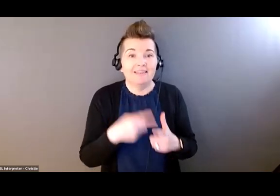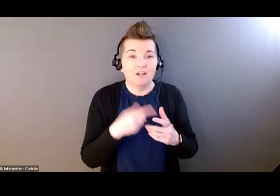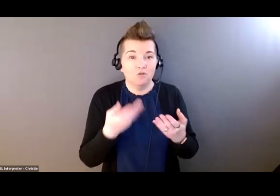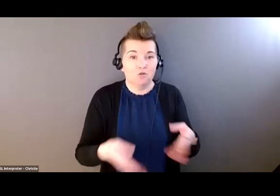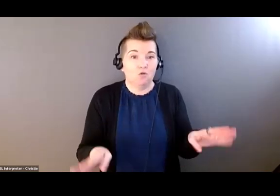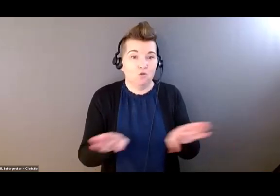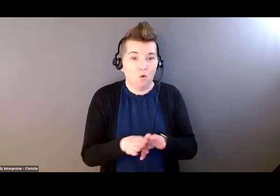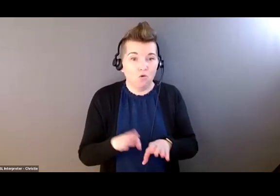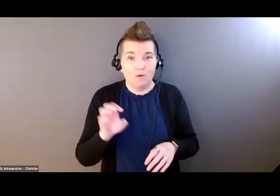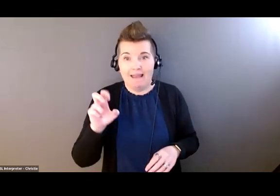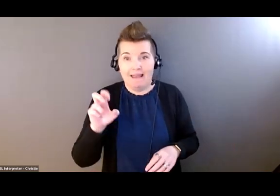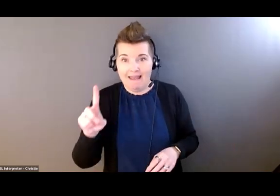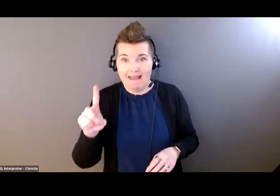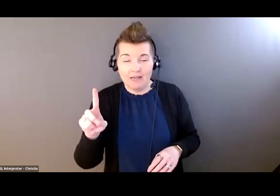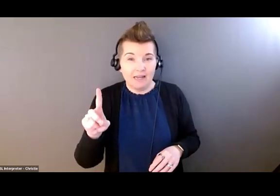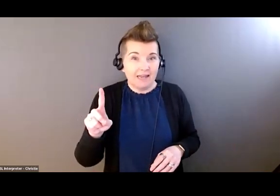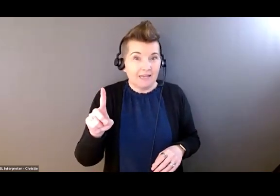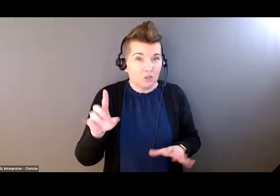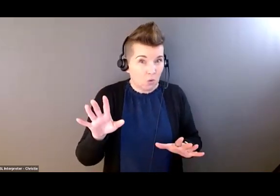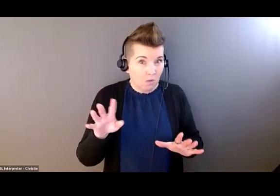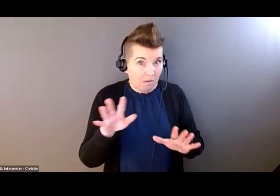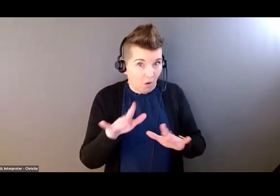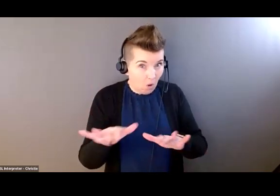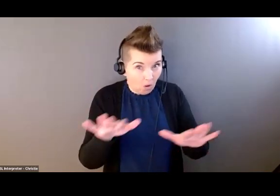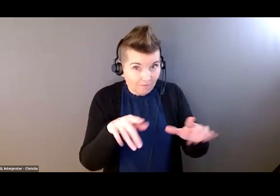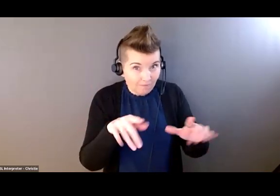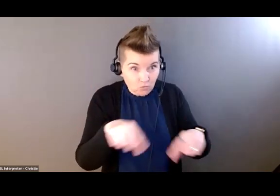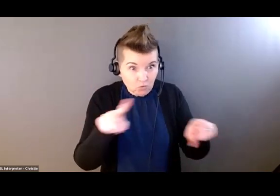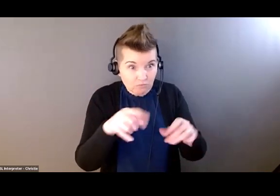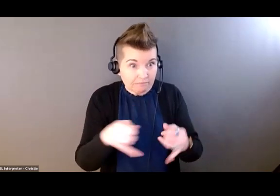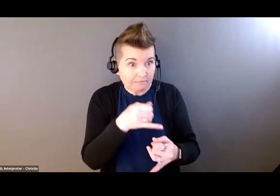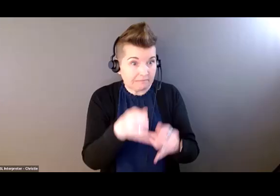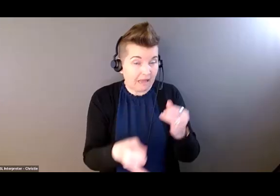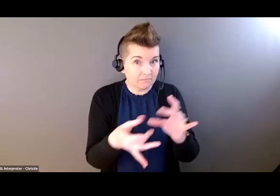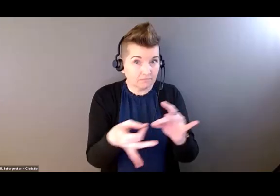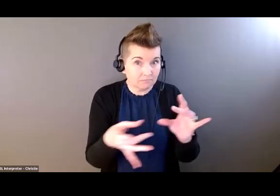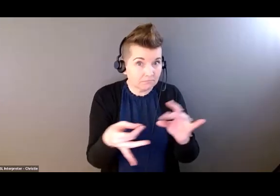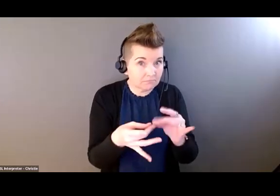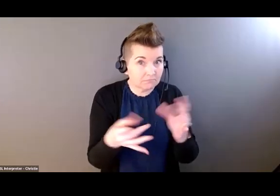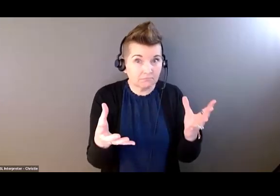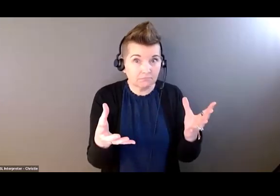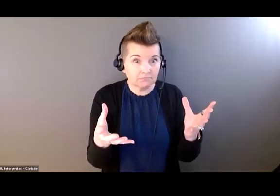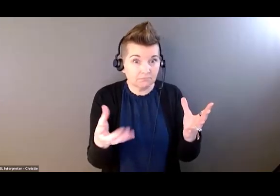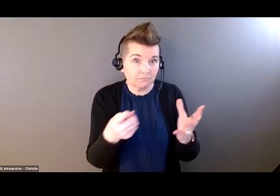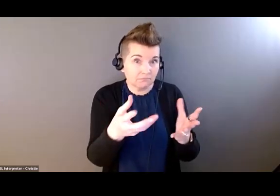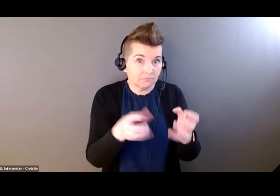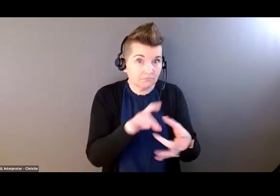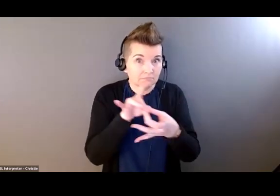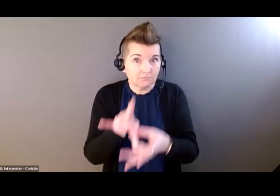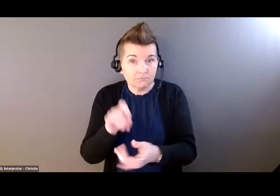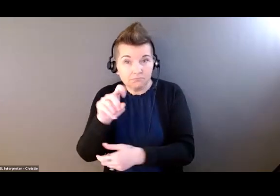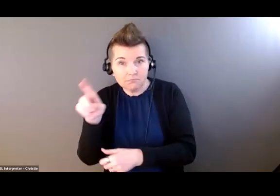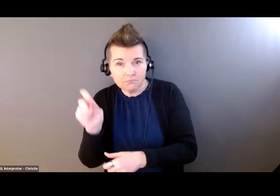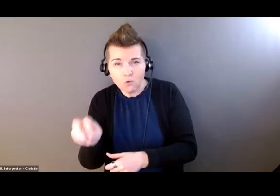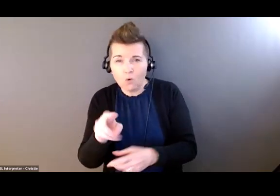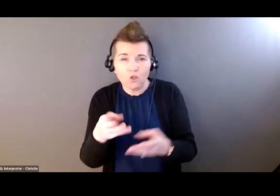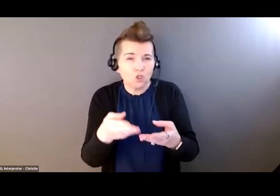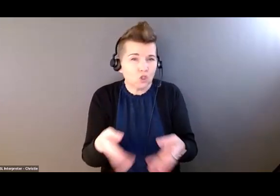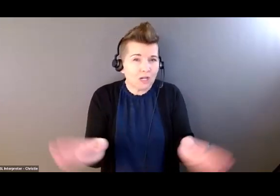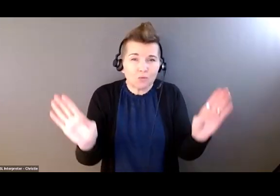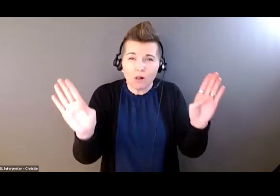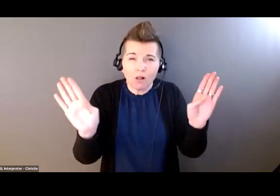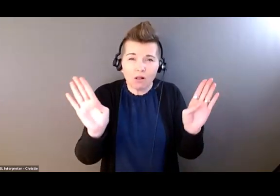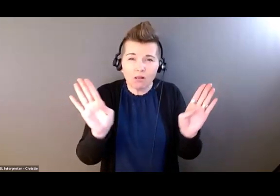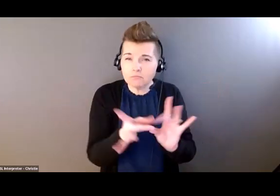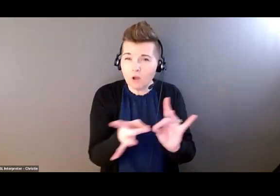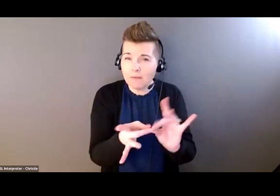archaic? And we got rid of what was archaic. And then we also embedded client and family advisory